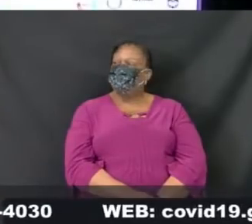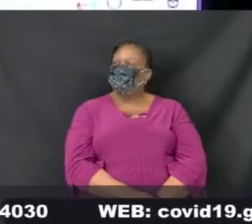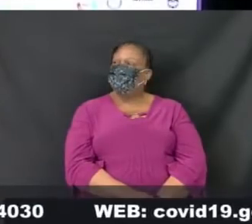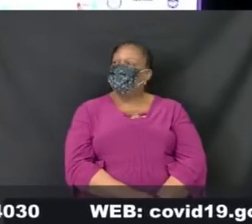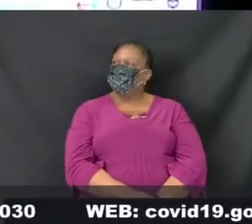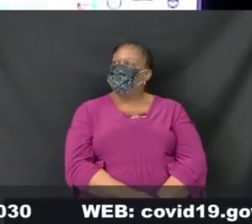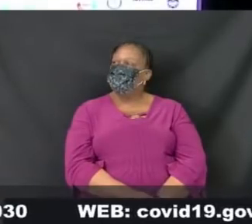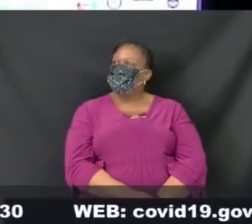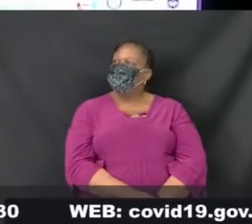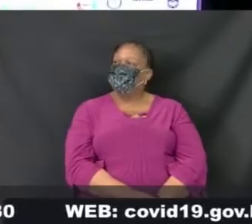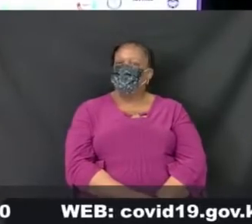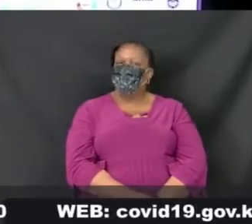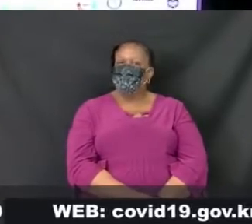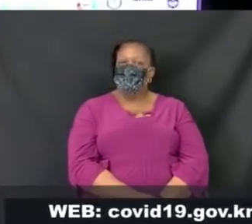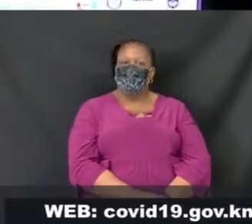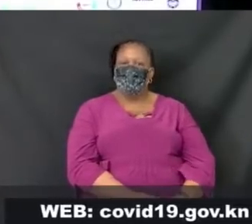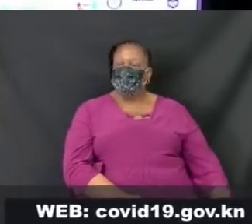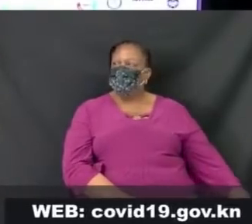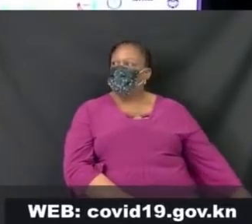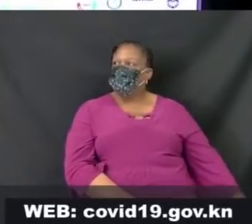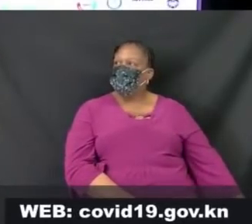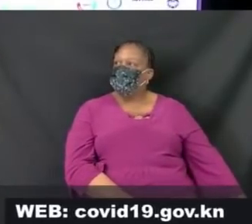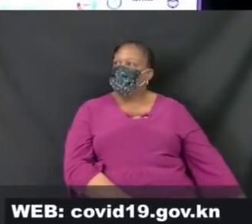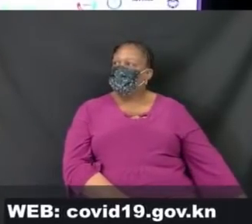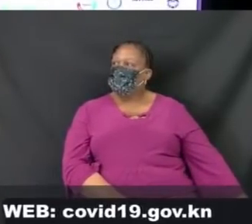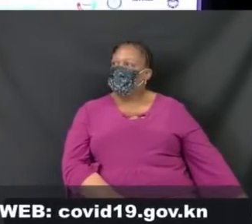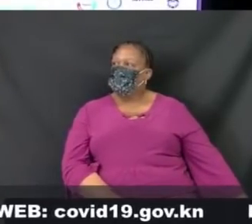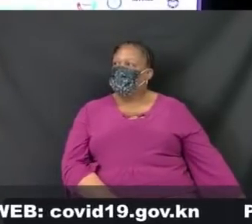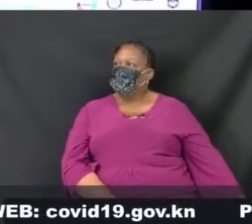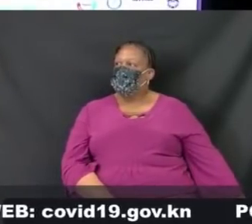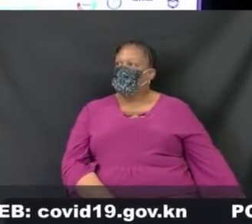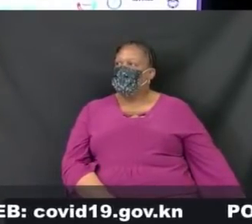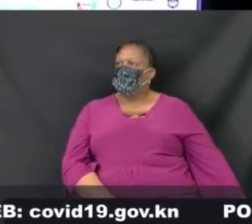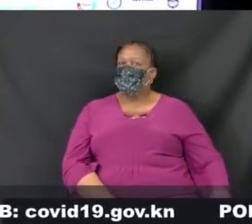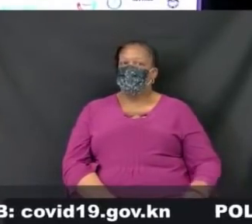And even Novak Djokovic